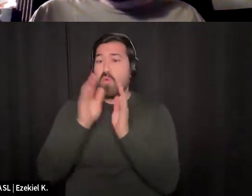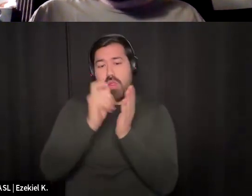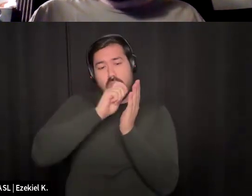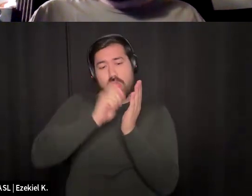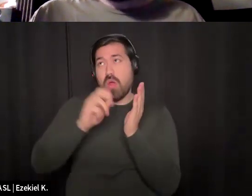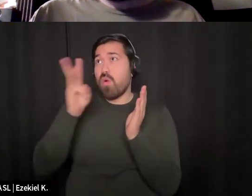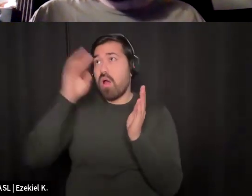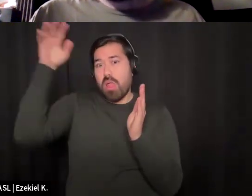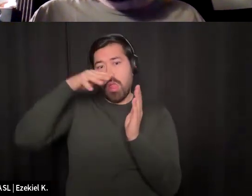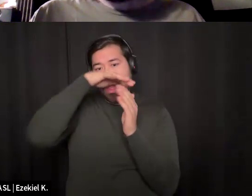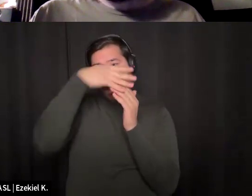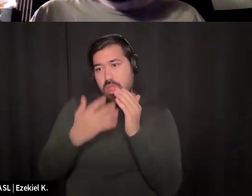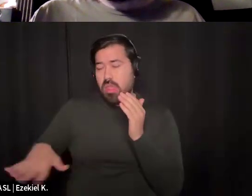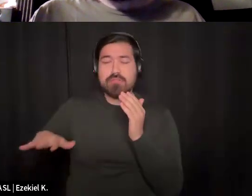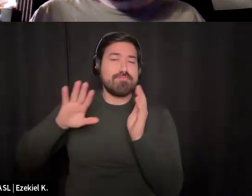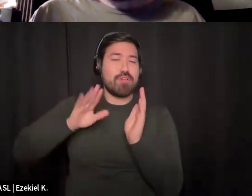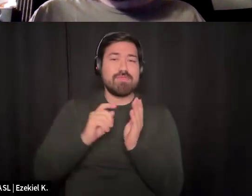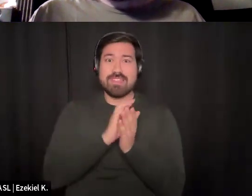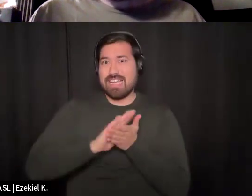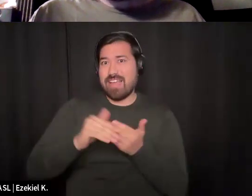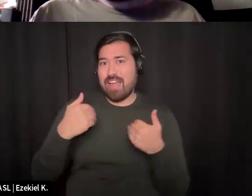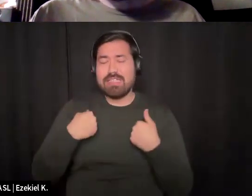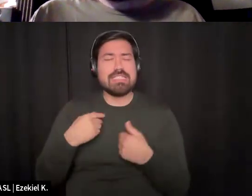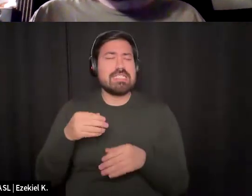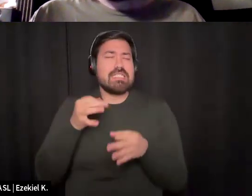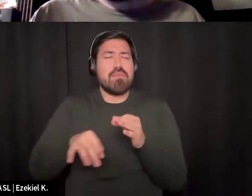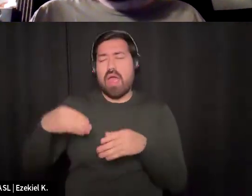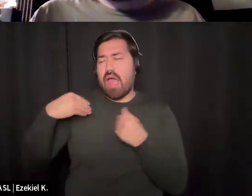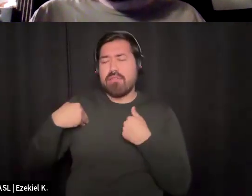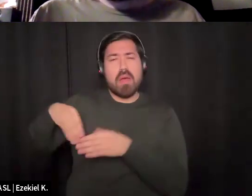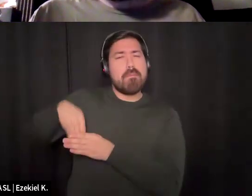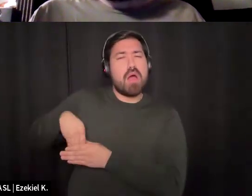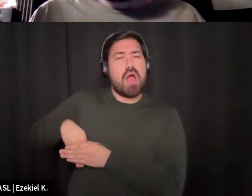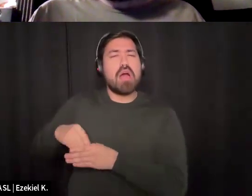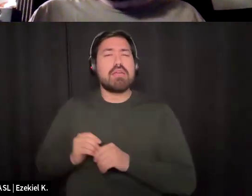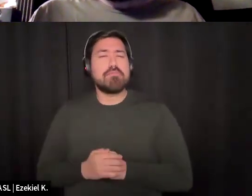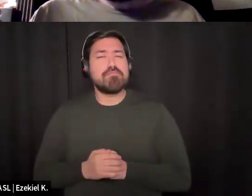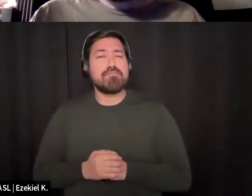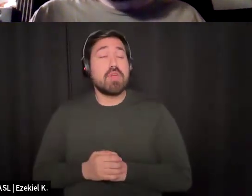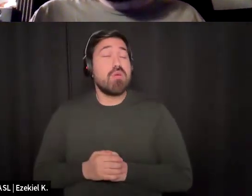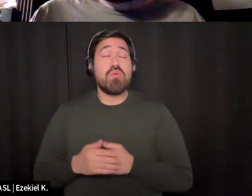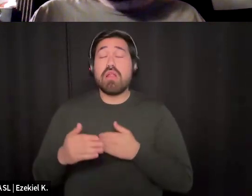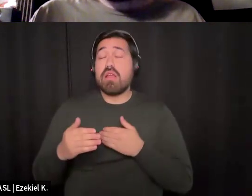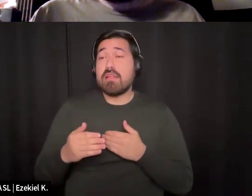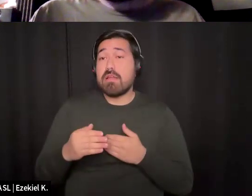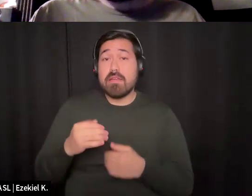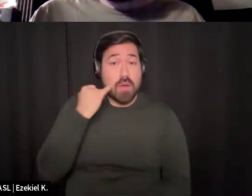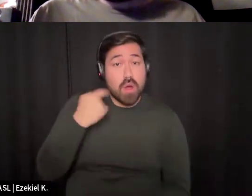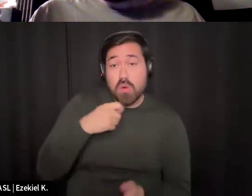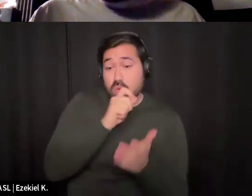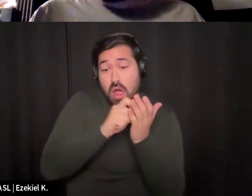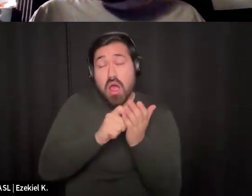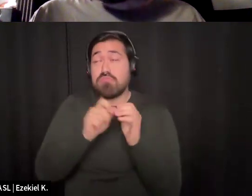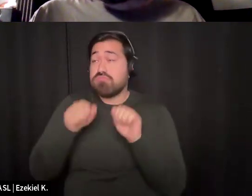journaling. But this is something I can just have in my pocket. And whenever I want to write something down, it's